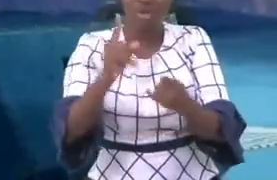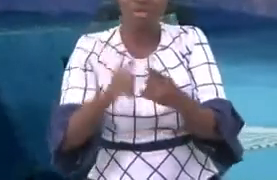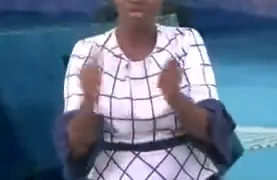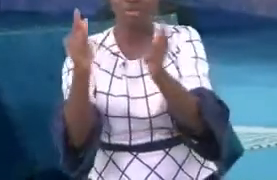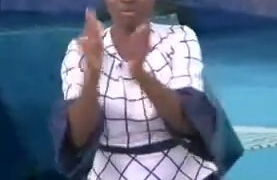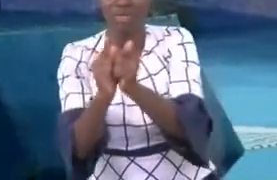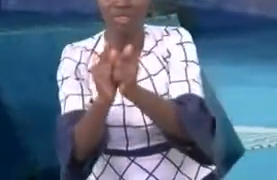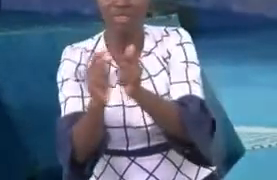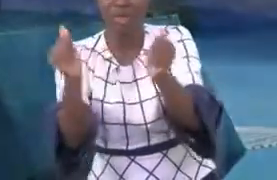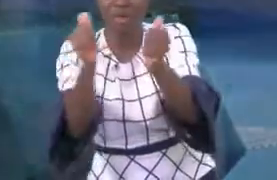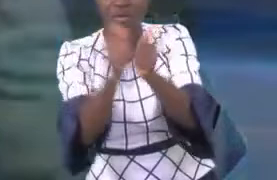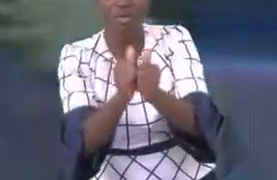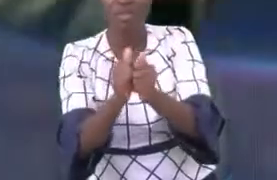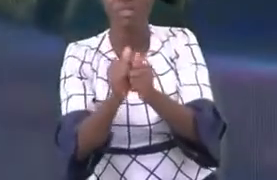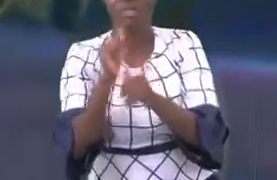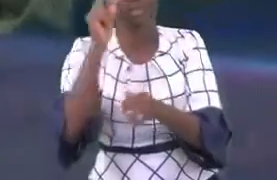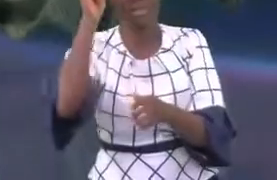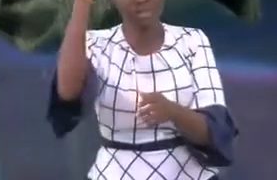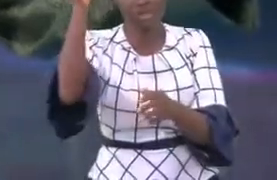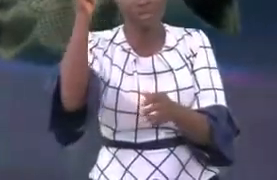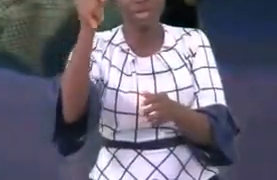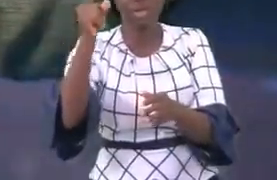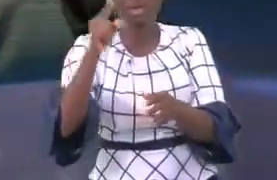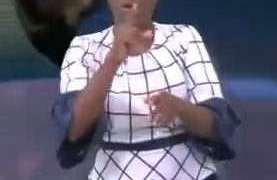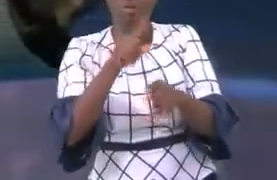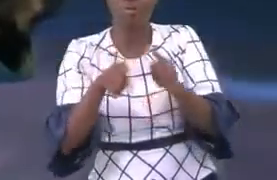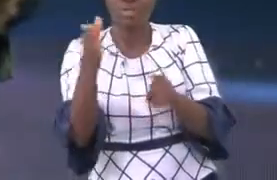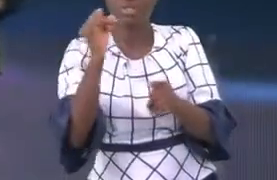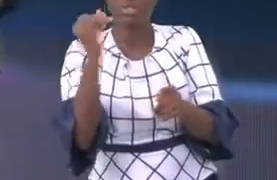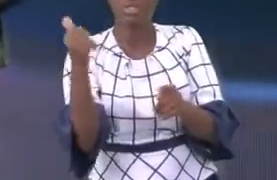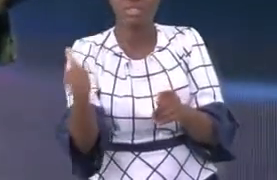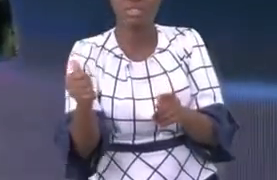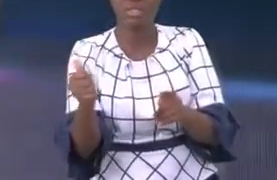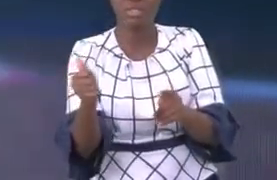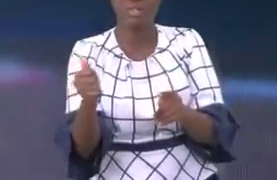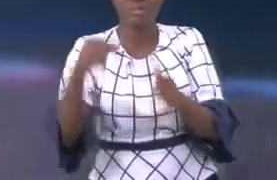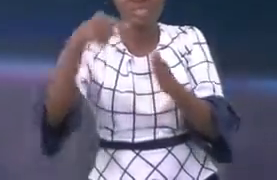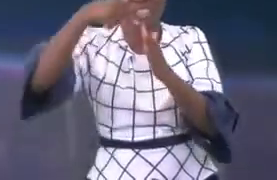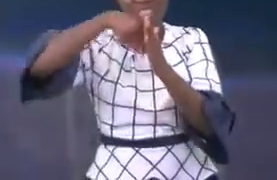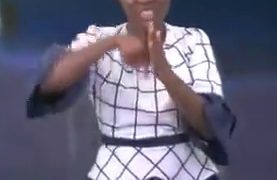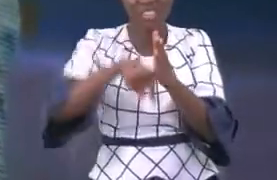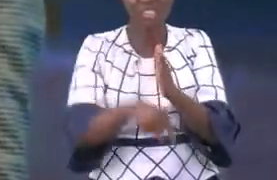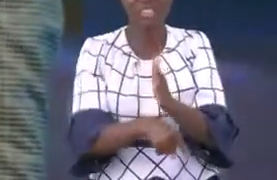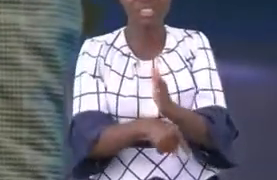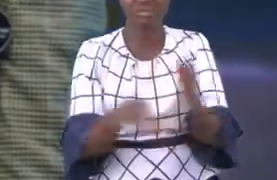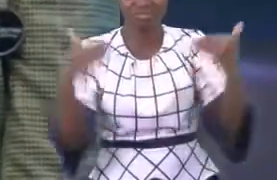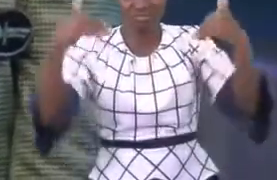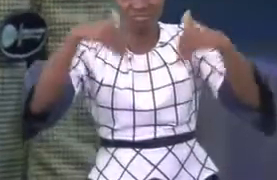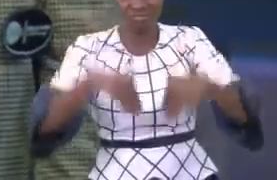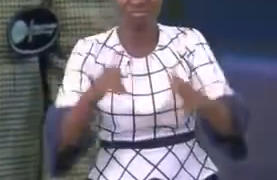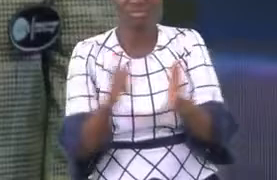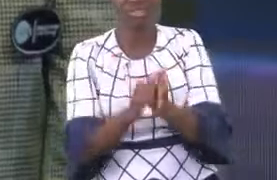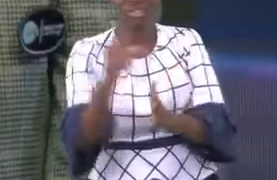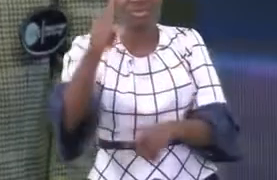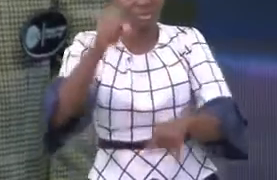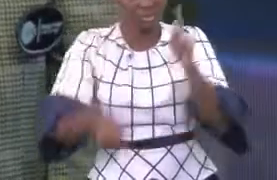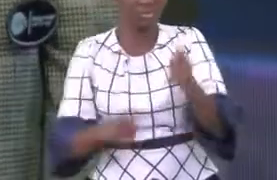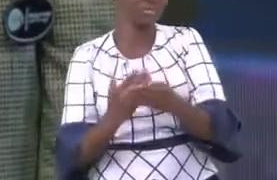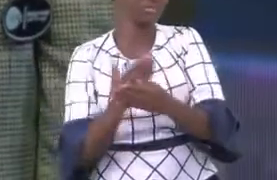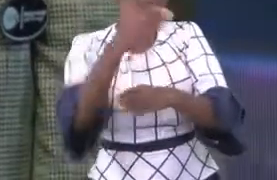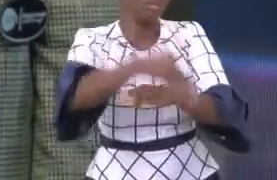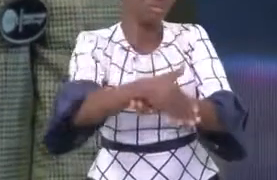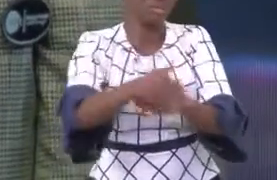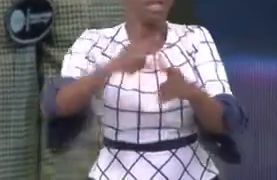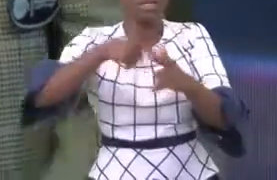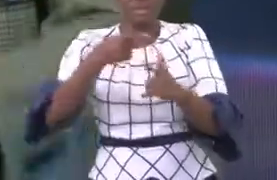you could not cross over. And then Jesus Christ, holy, because he's also